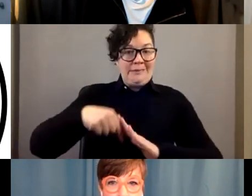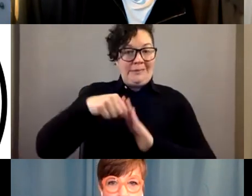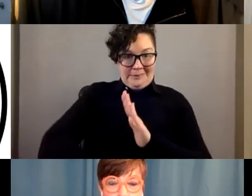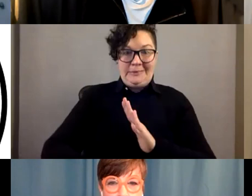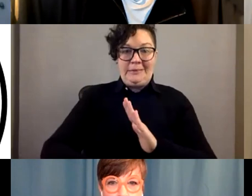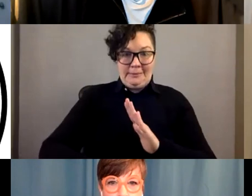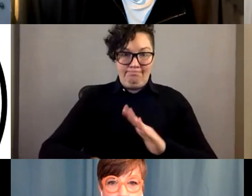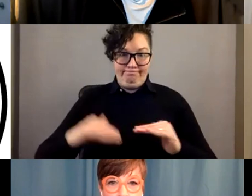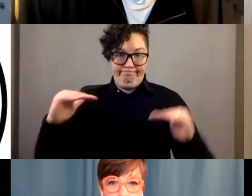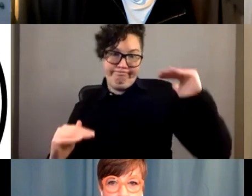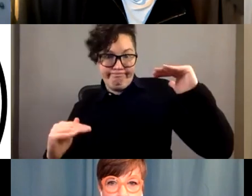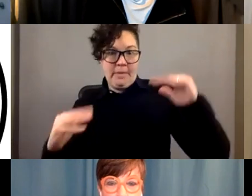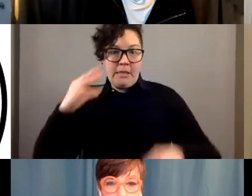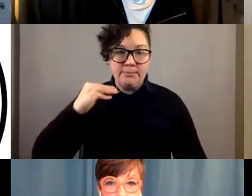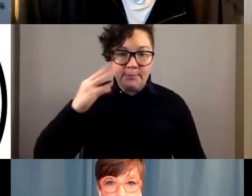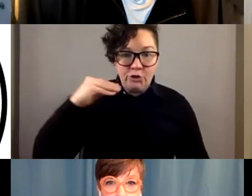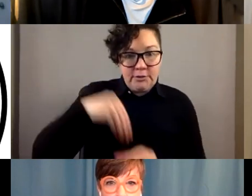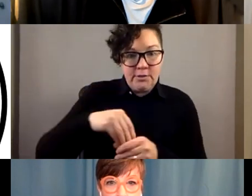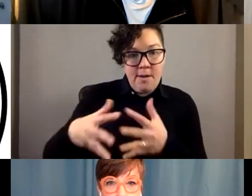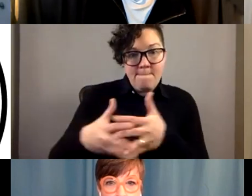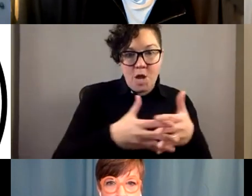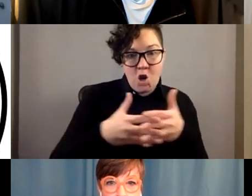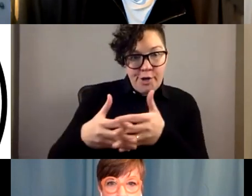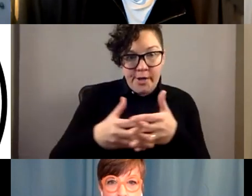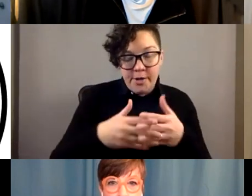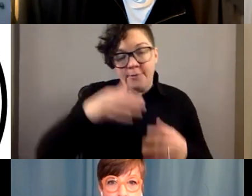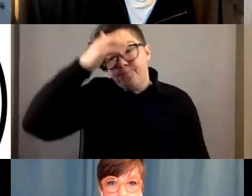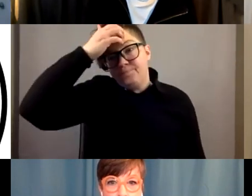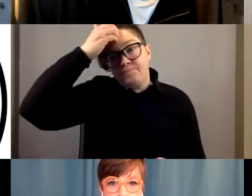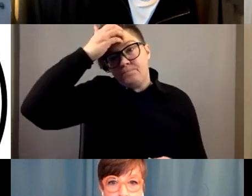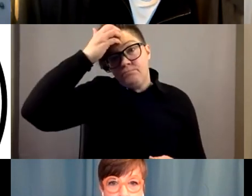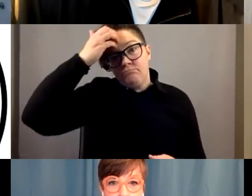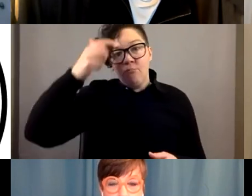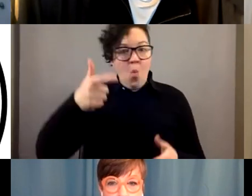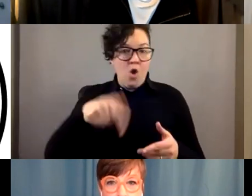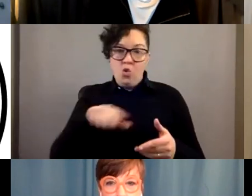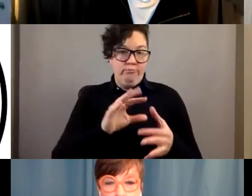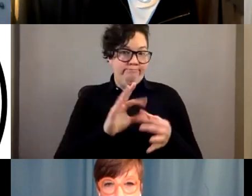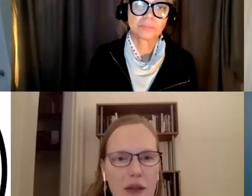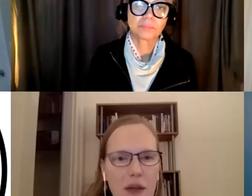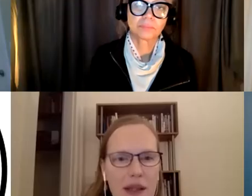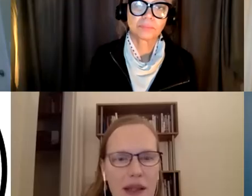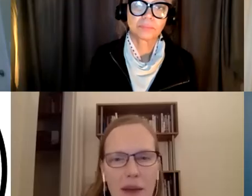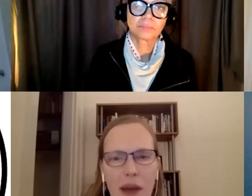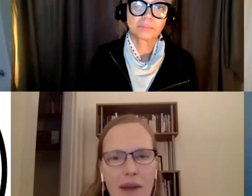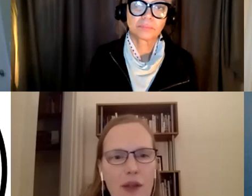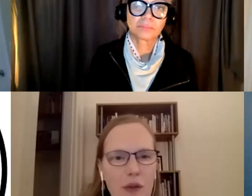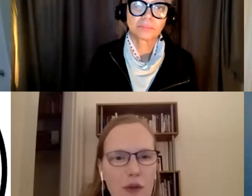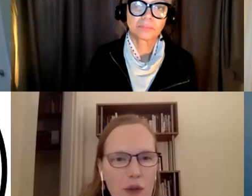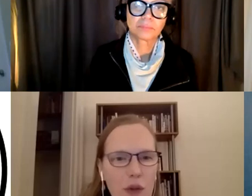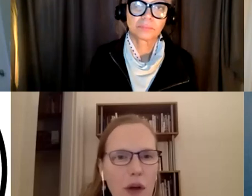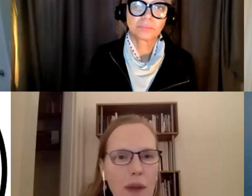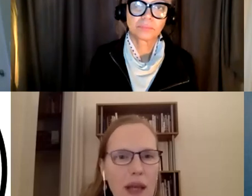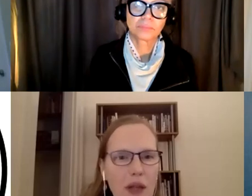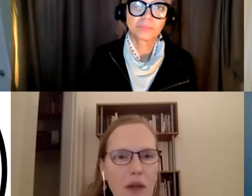and experiences that we have in this country. And I think so much of what you have talked about today has pointed to us having to